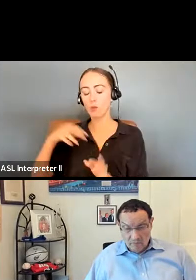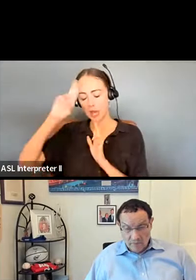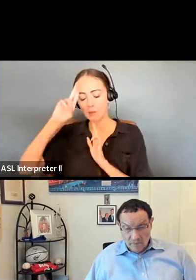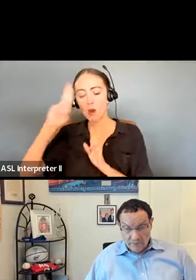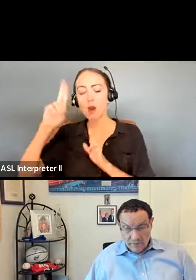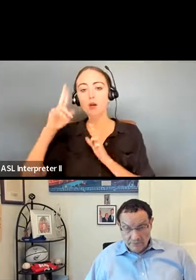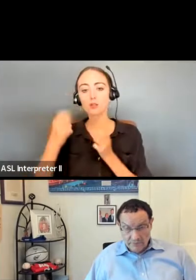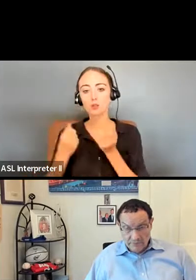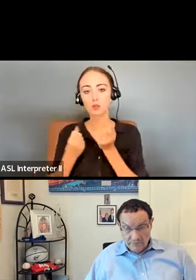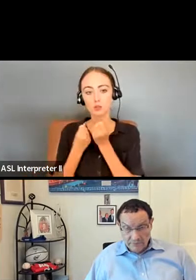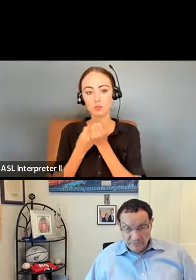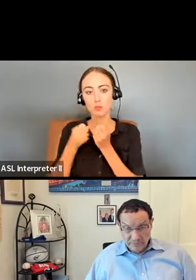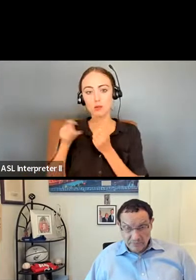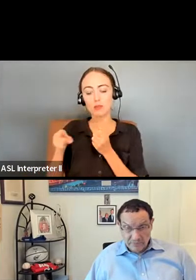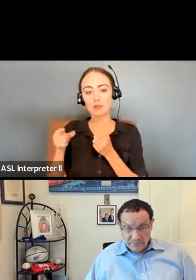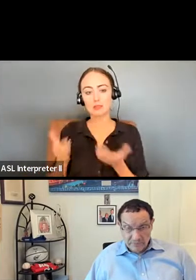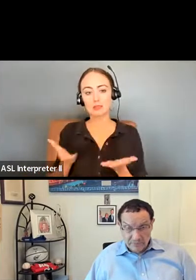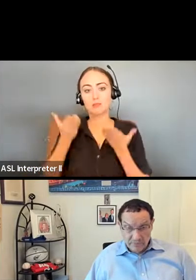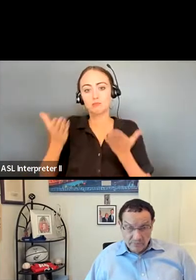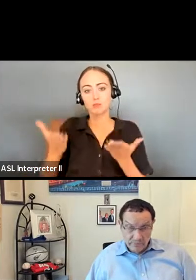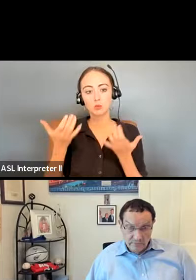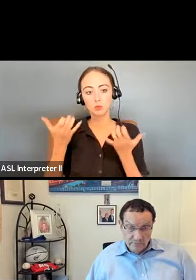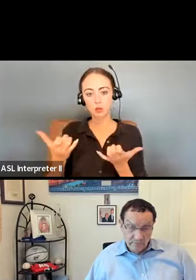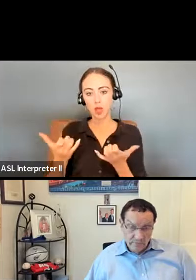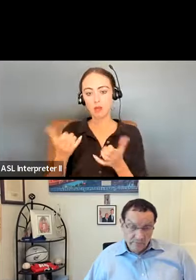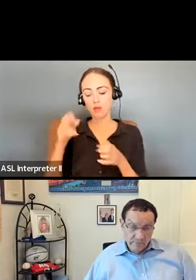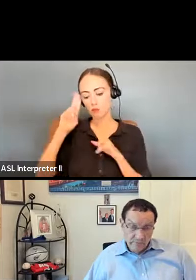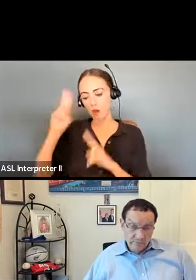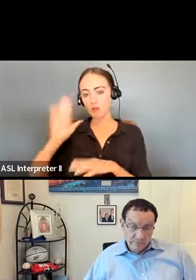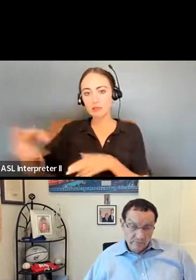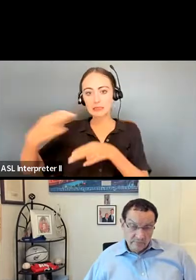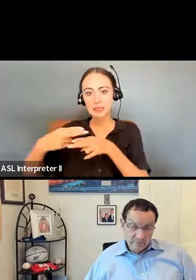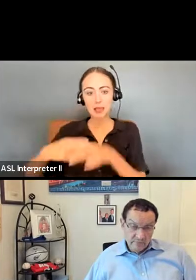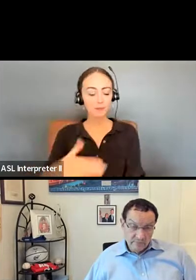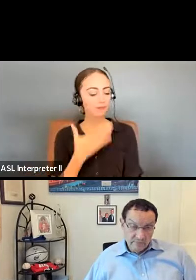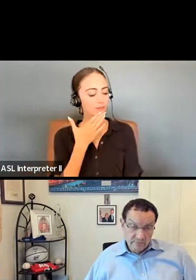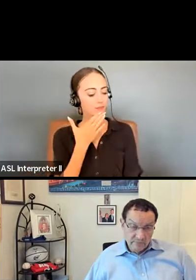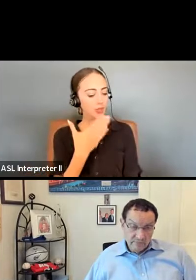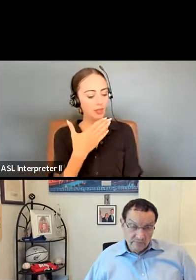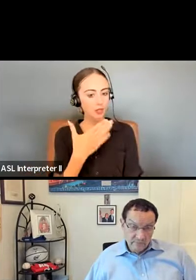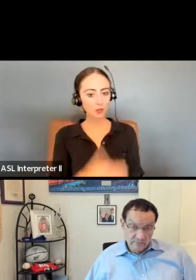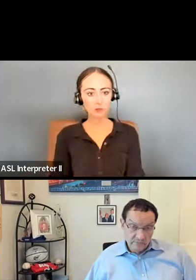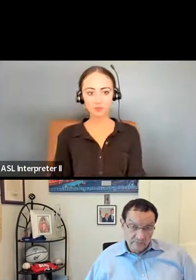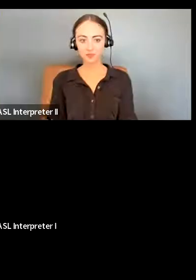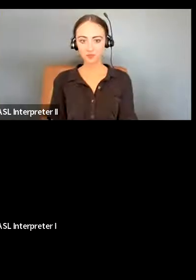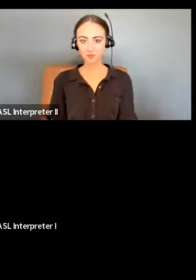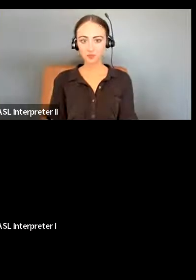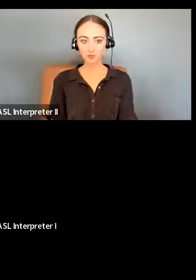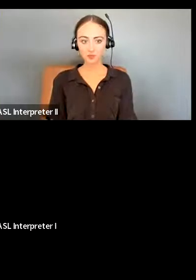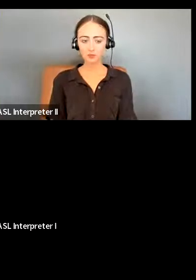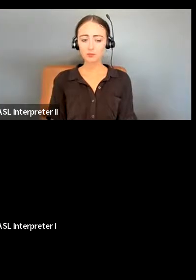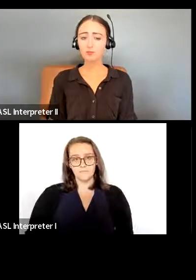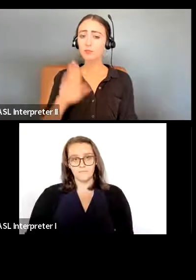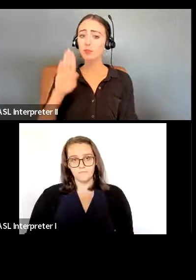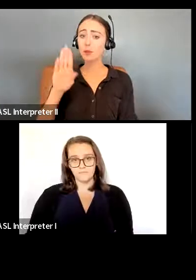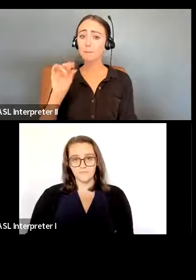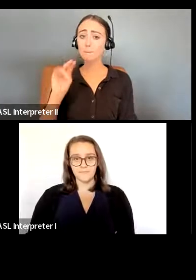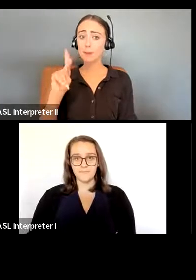support this legislation today in honor of his name. Thank you. Thank you, Mr. Councilmember. Chairman. Councilmember